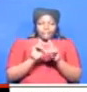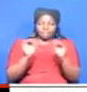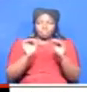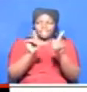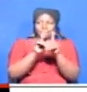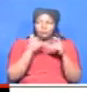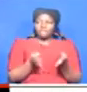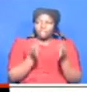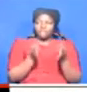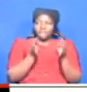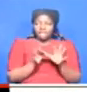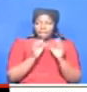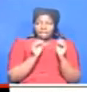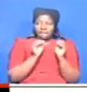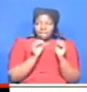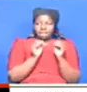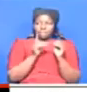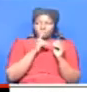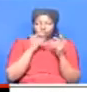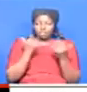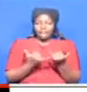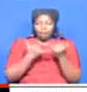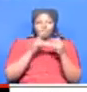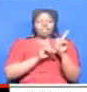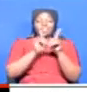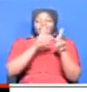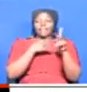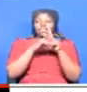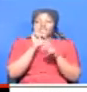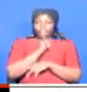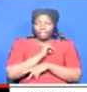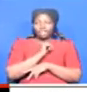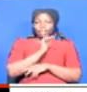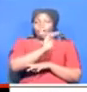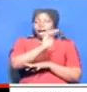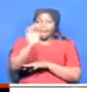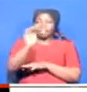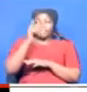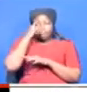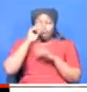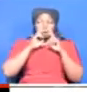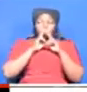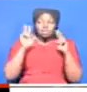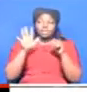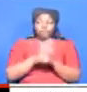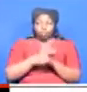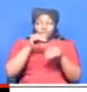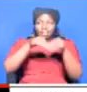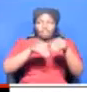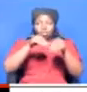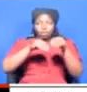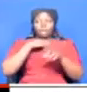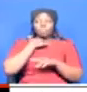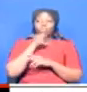officials, but started. Our clarion call is a peaceful election. I want to take this opportunity